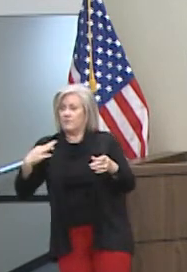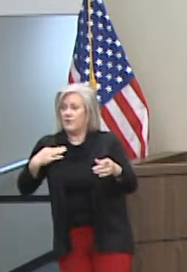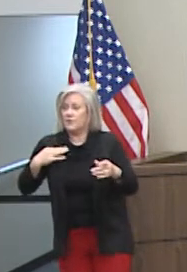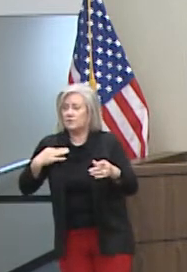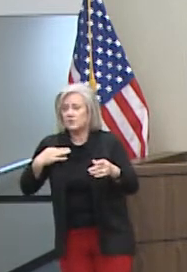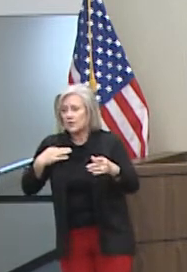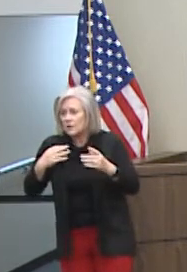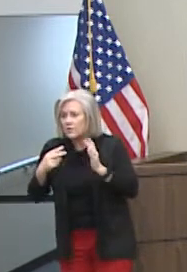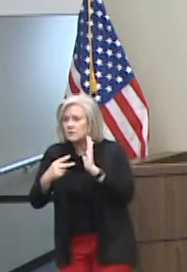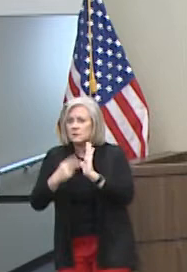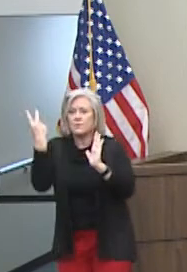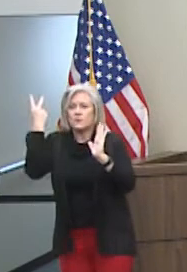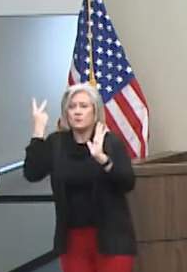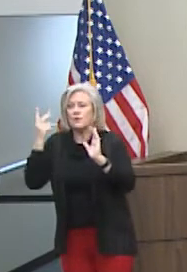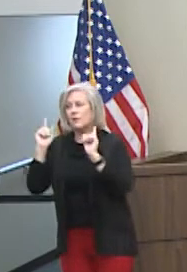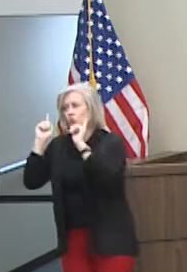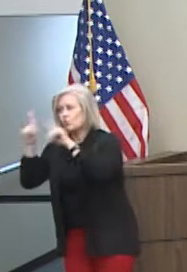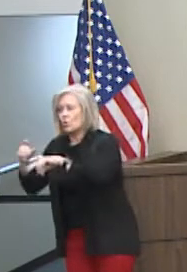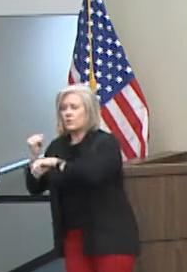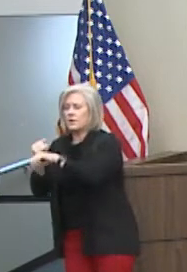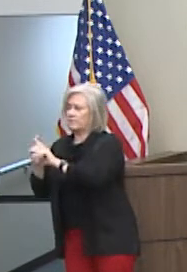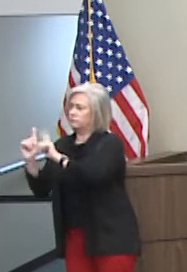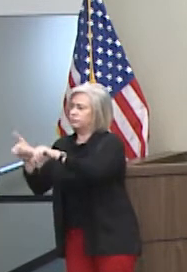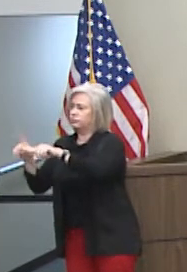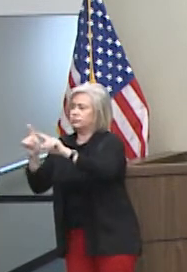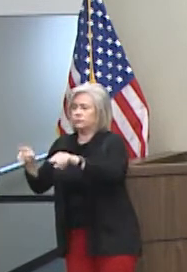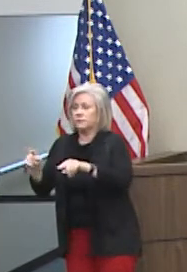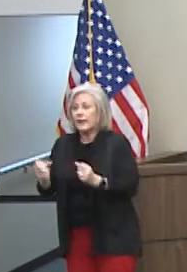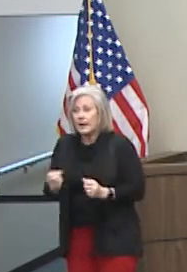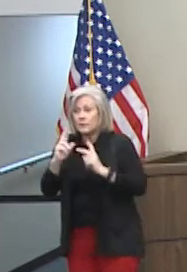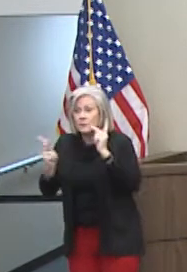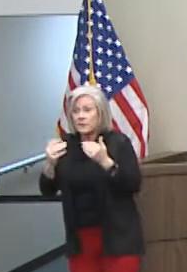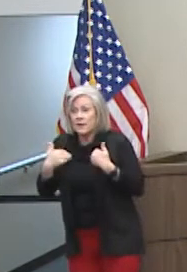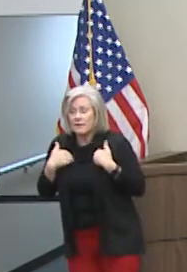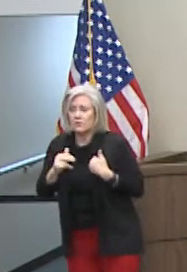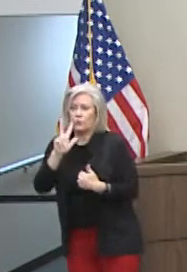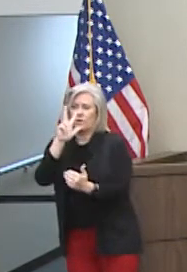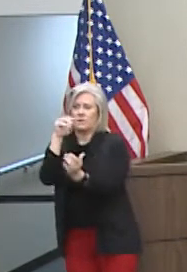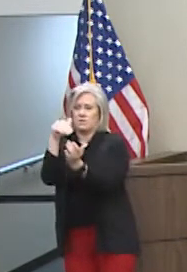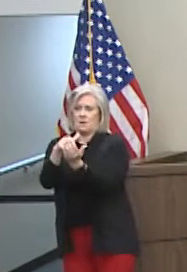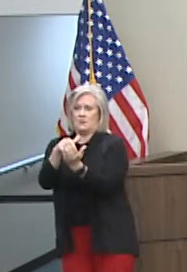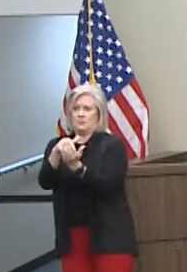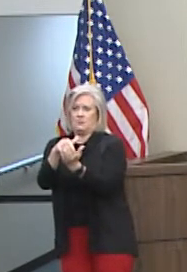our campuses every week to over 3,000 individuals.